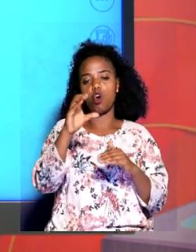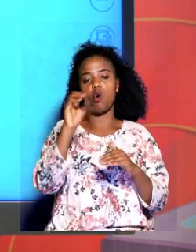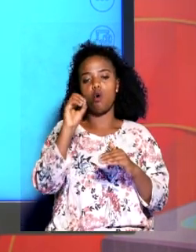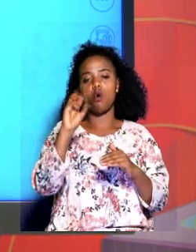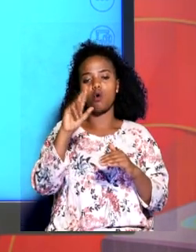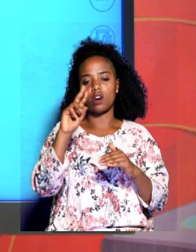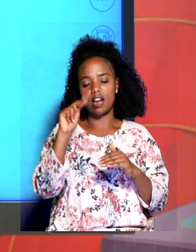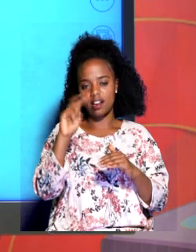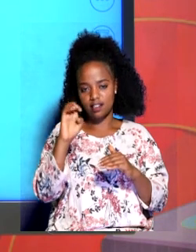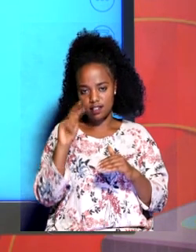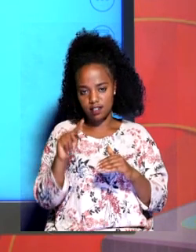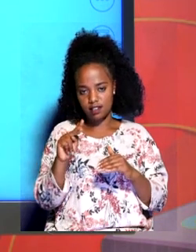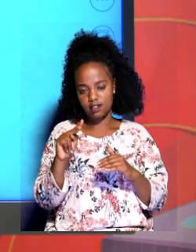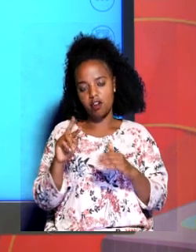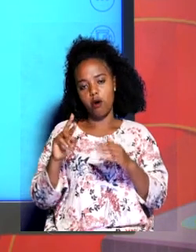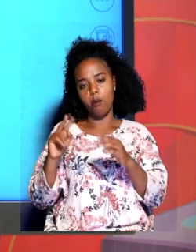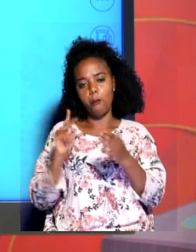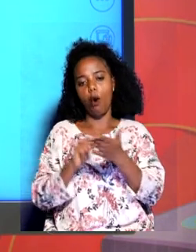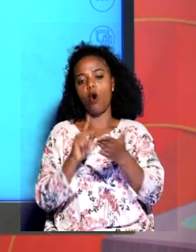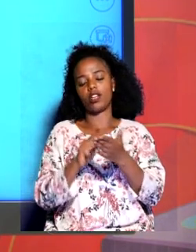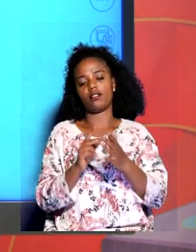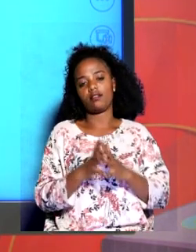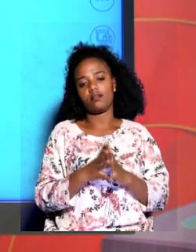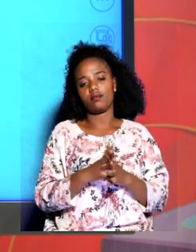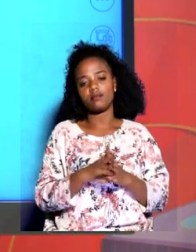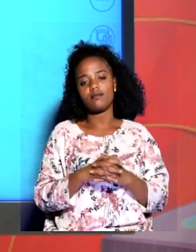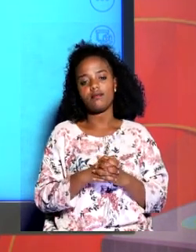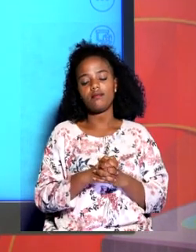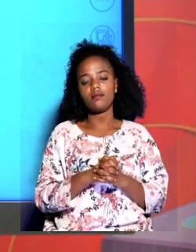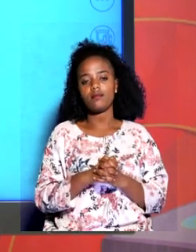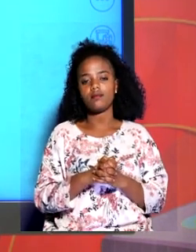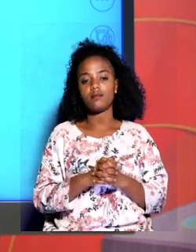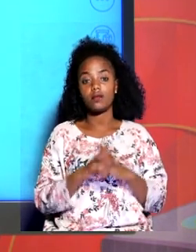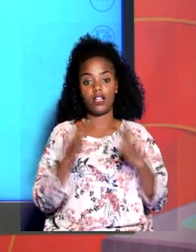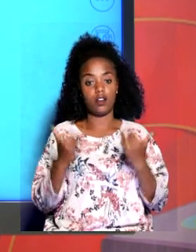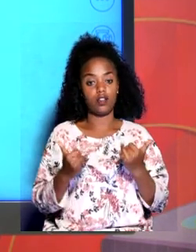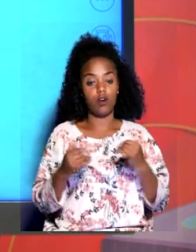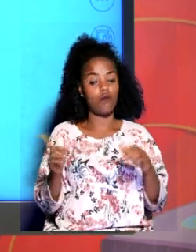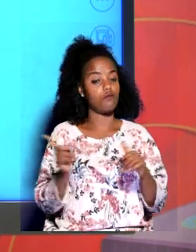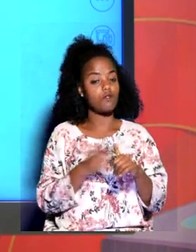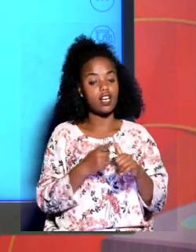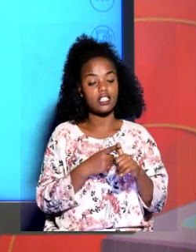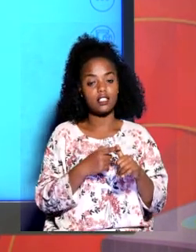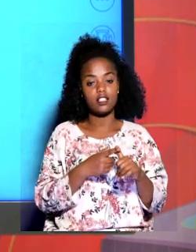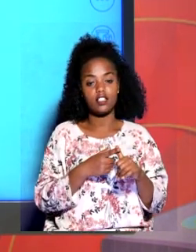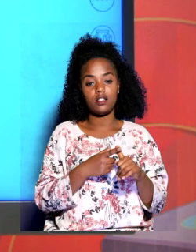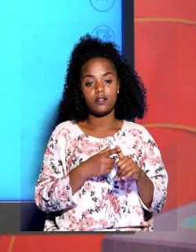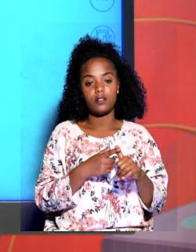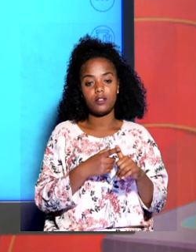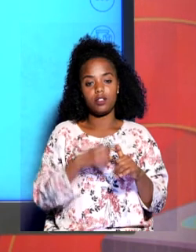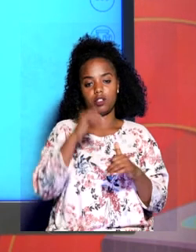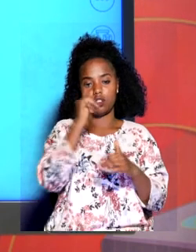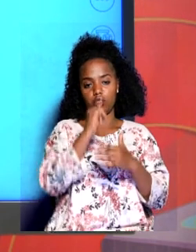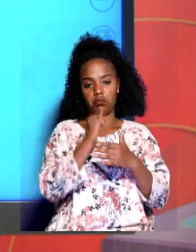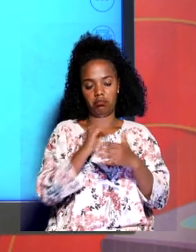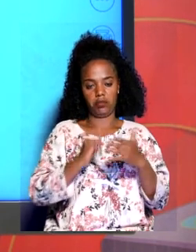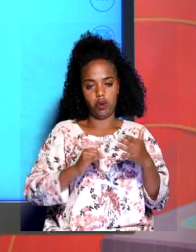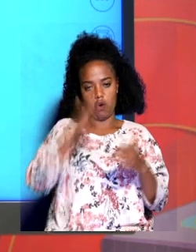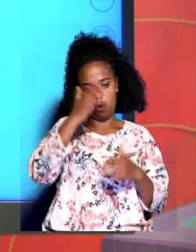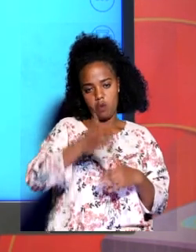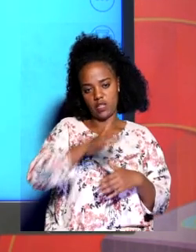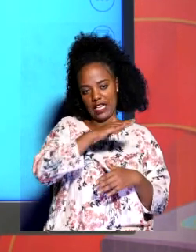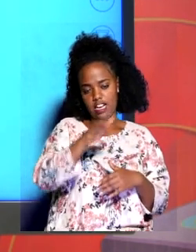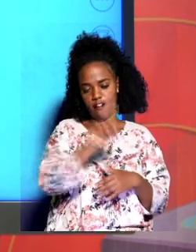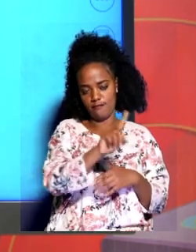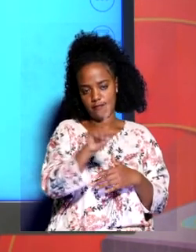feasible region. So let's continue, let's see this. Now first, let's draw the graph of each.